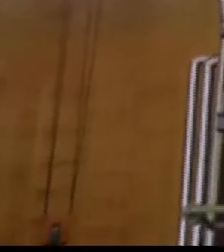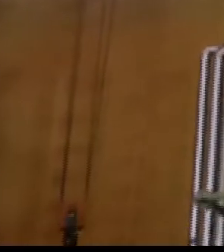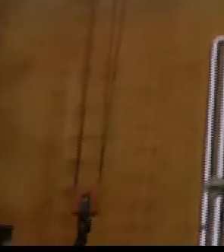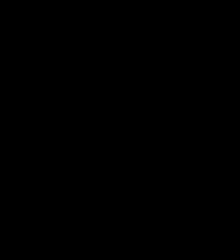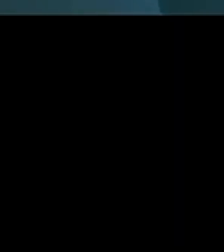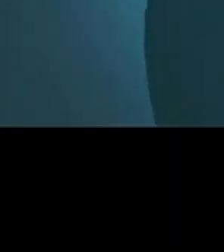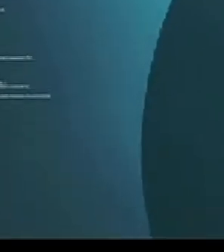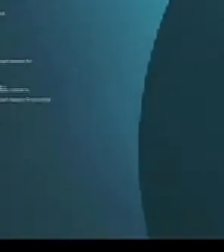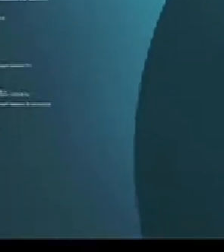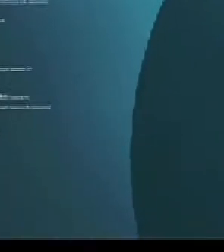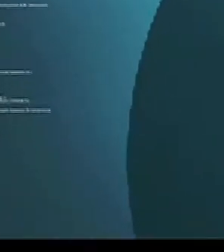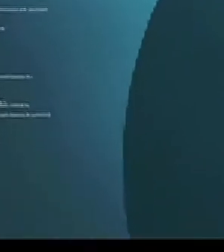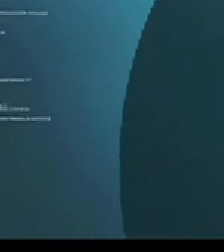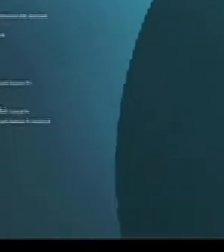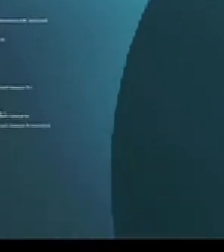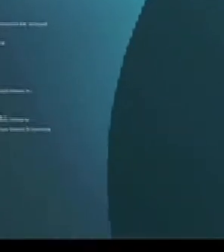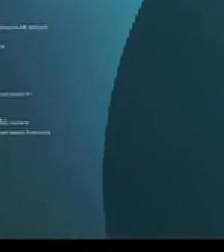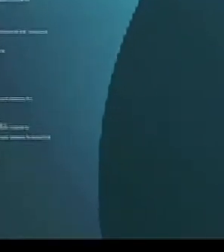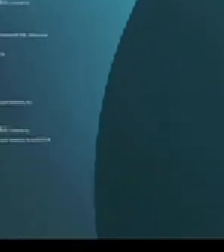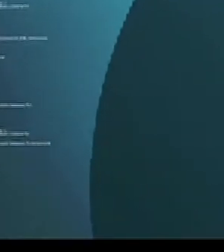now.